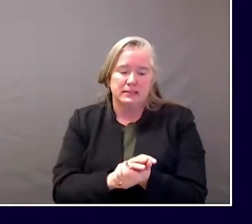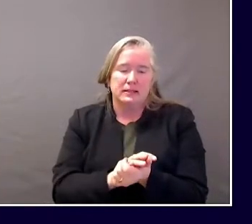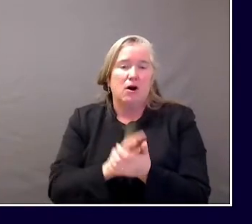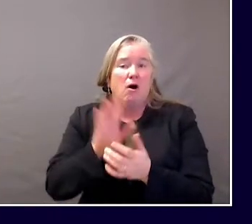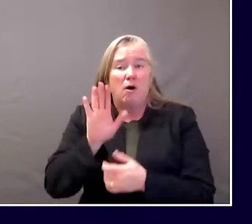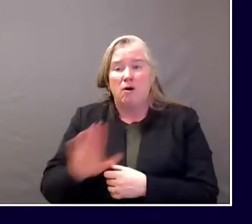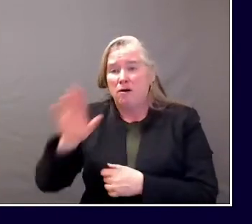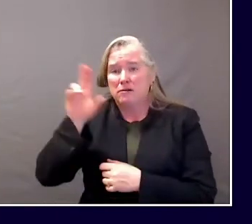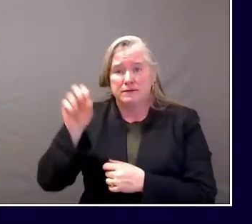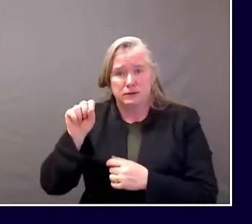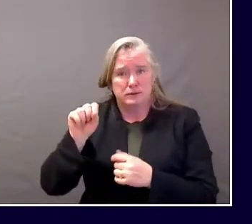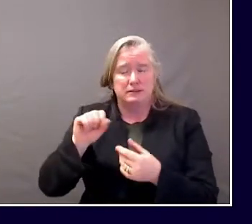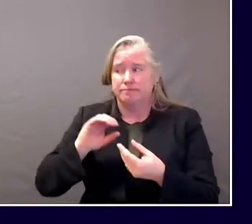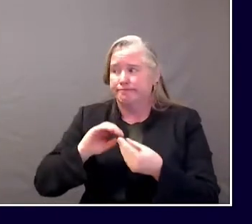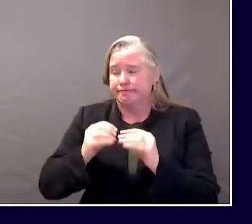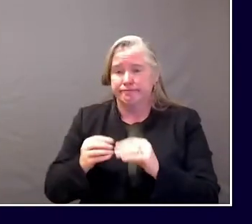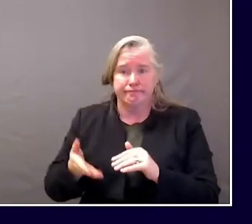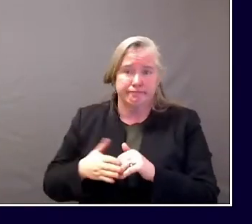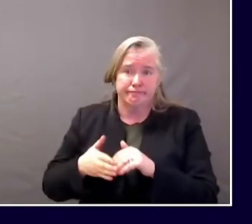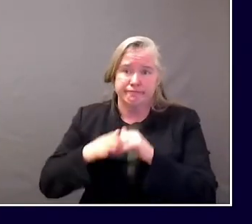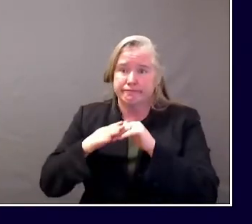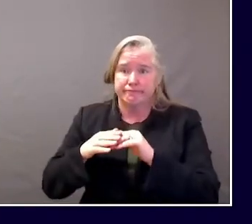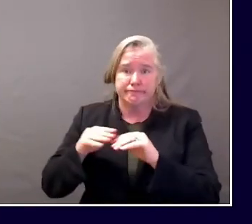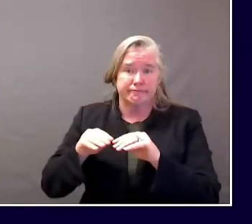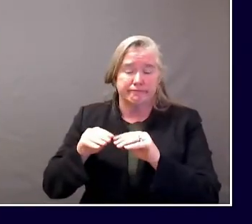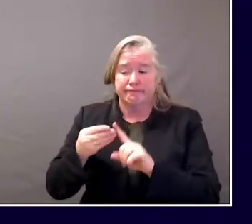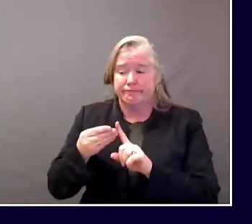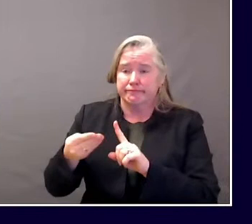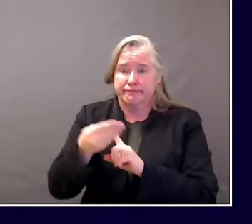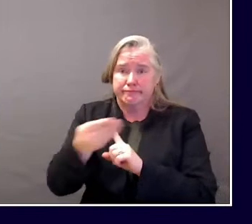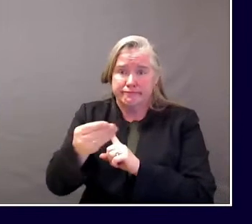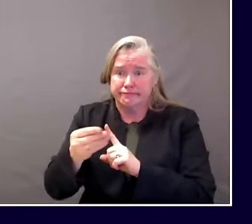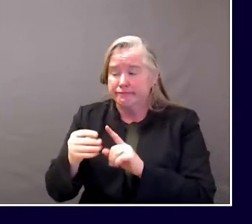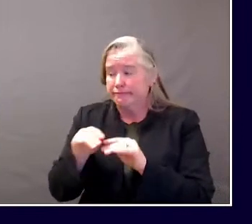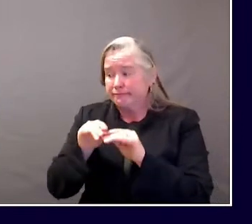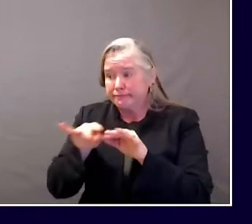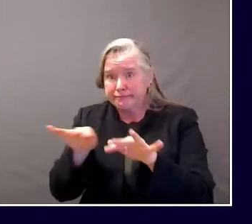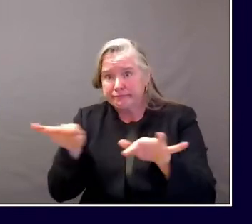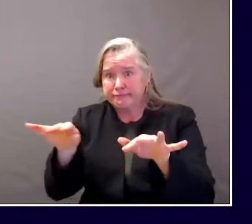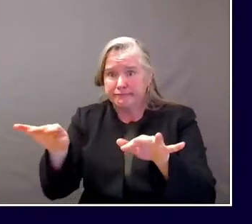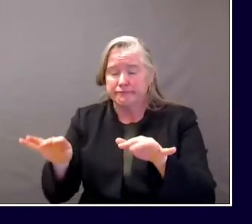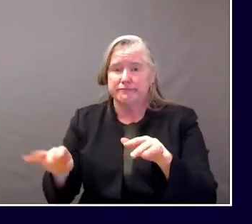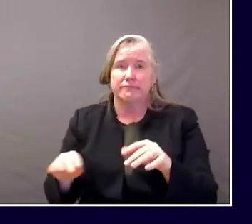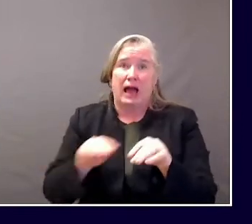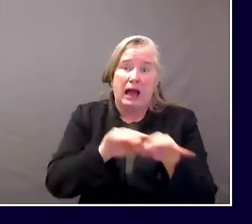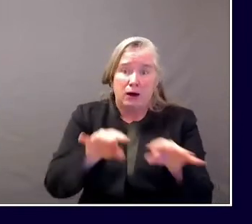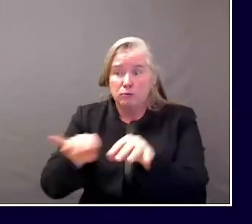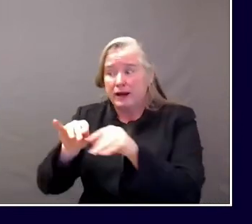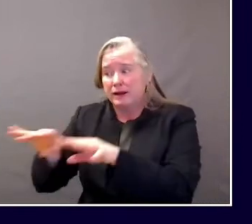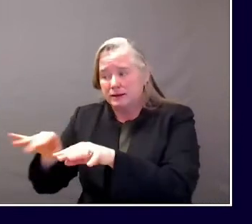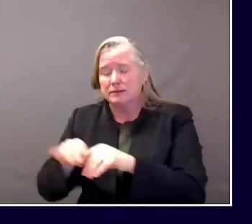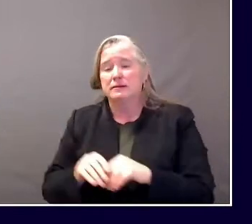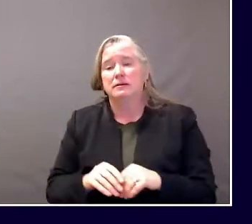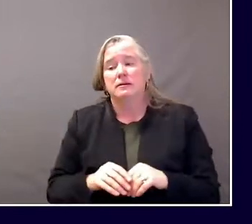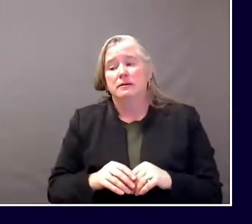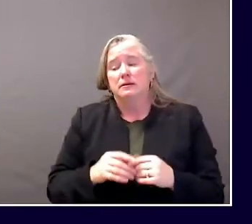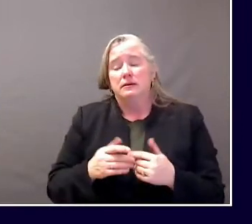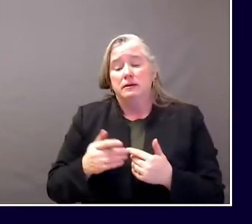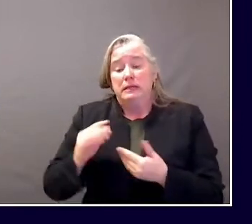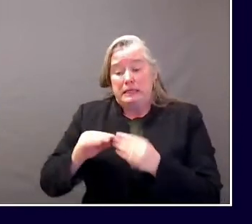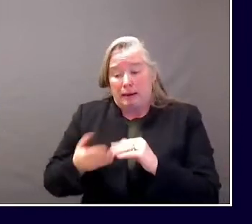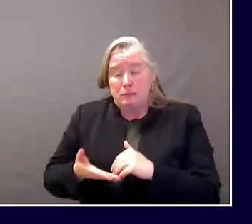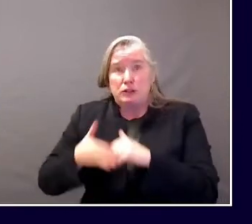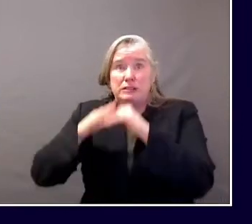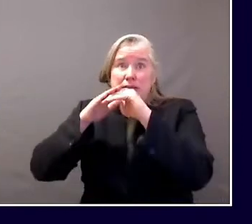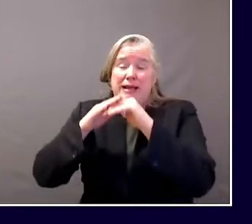across the country have continued to go up, sadly, as have deaths. I know that our case investigation and epidemiology team is